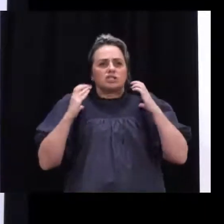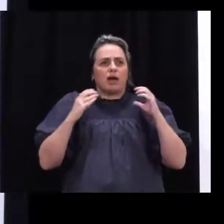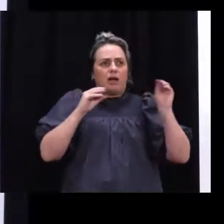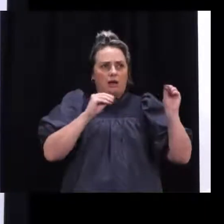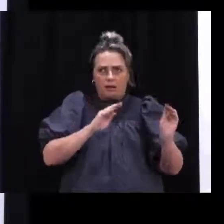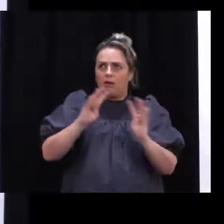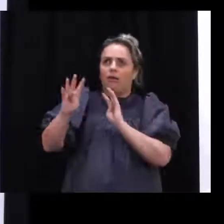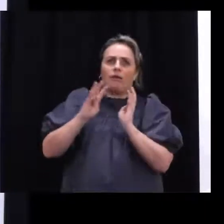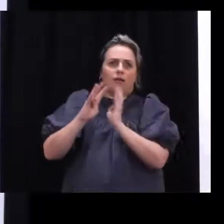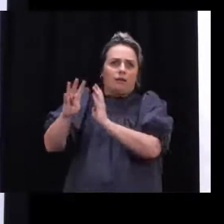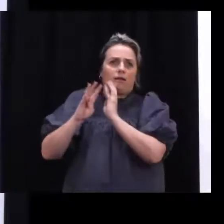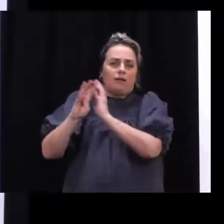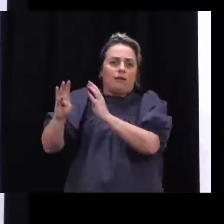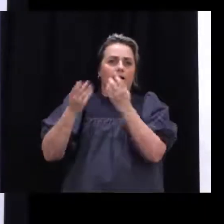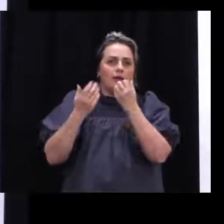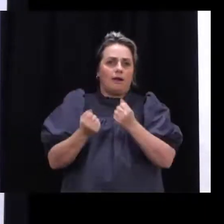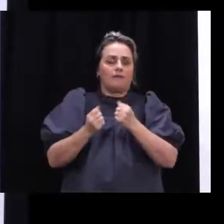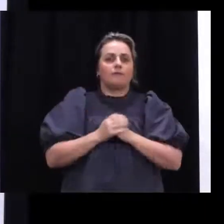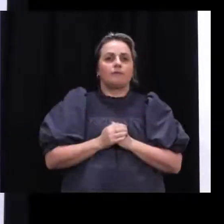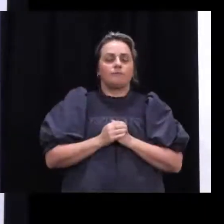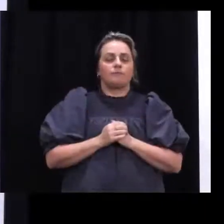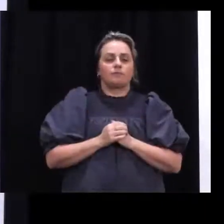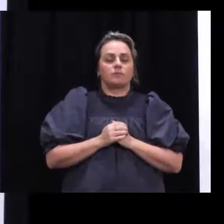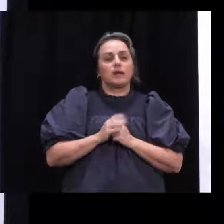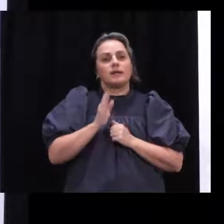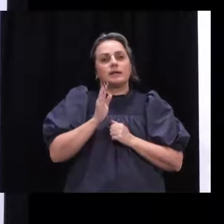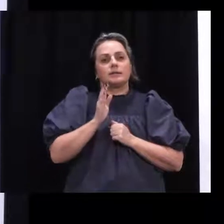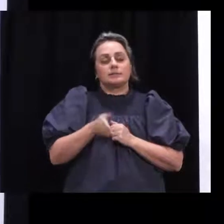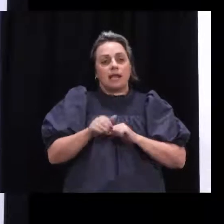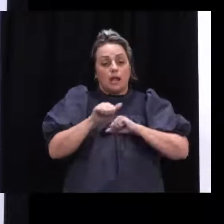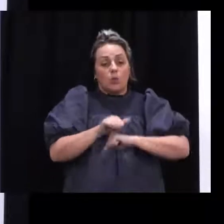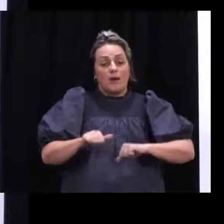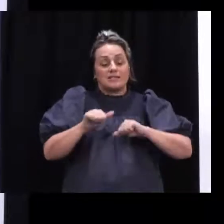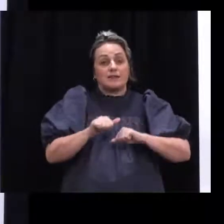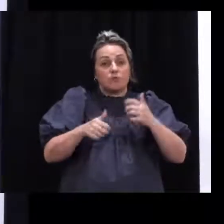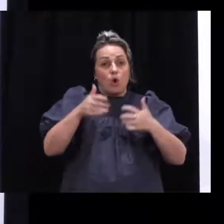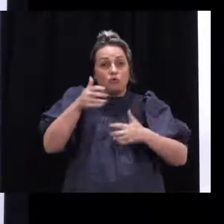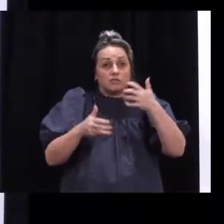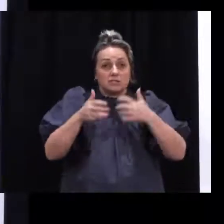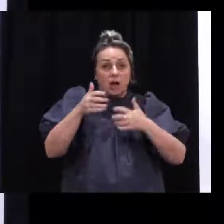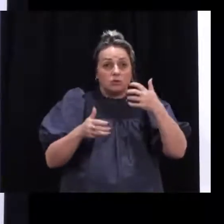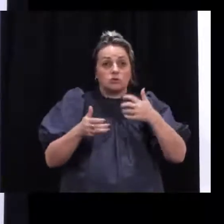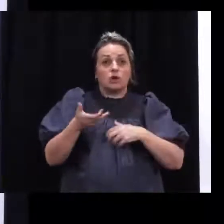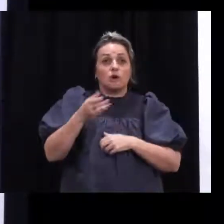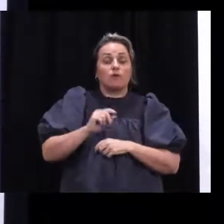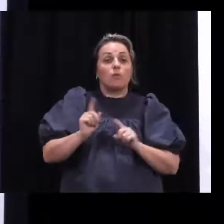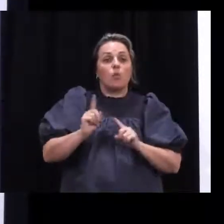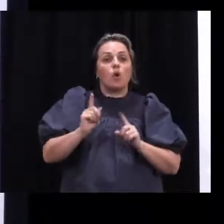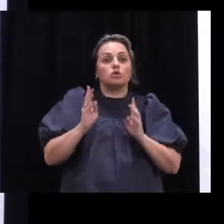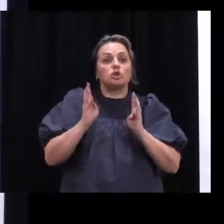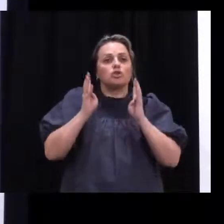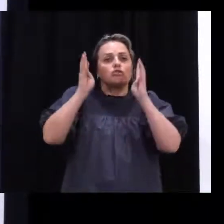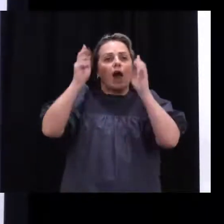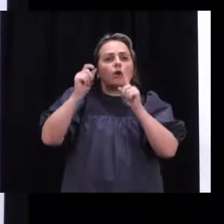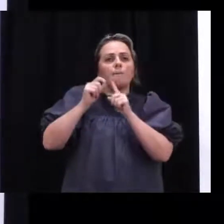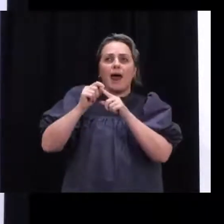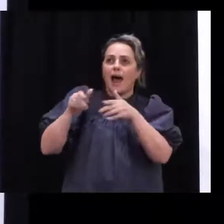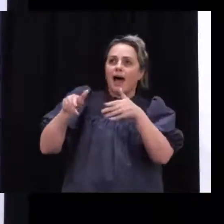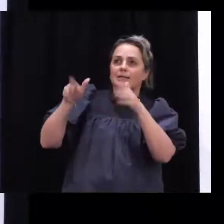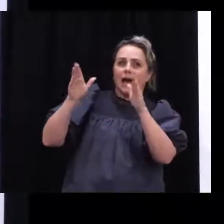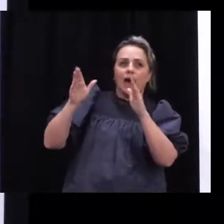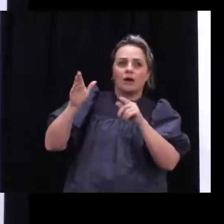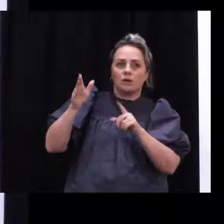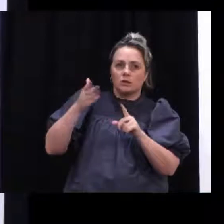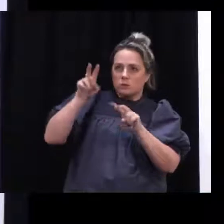investigations being done, and I'm expecting to receive the results of those in the next 24 hours, of the Crown Plaza to ensure that we have isolated